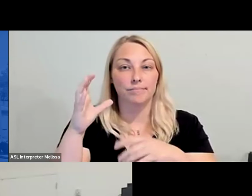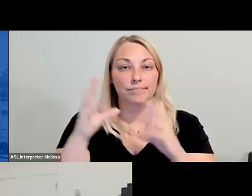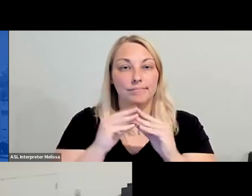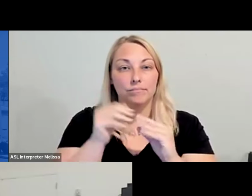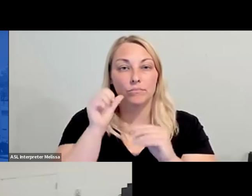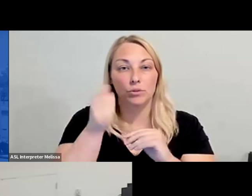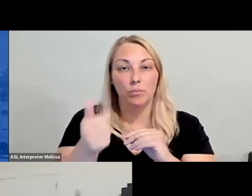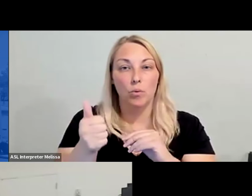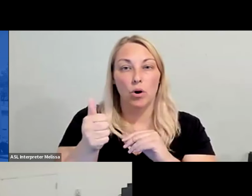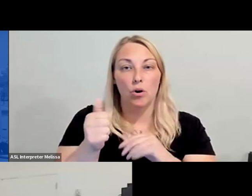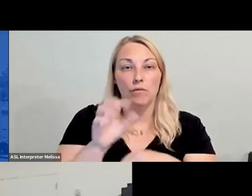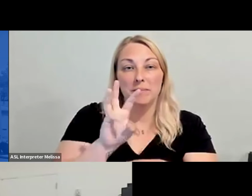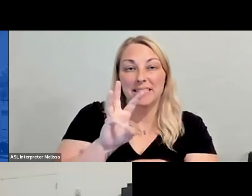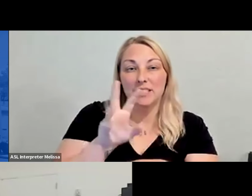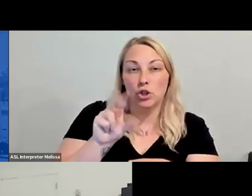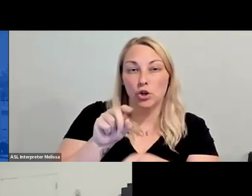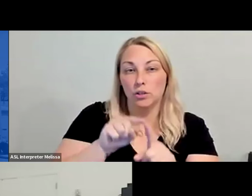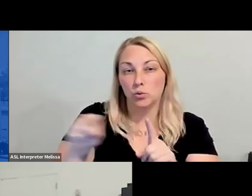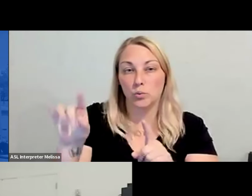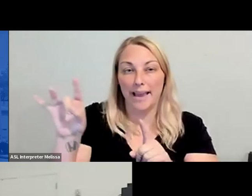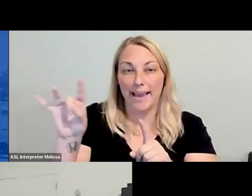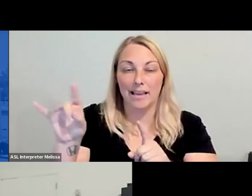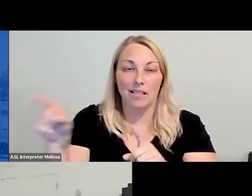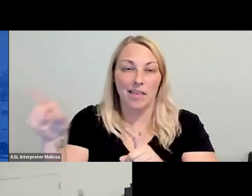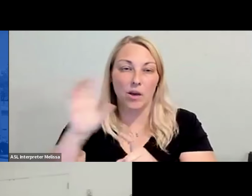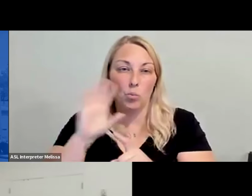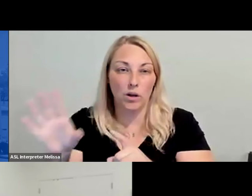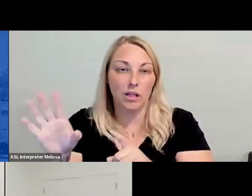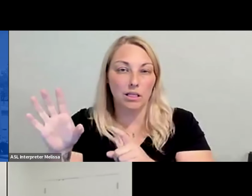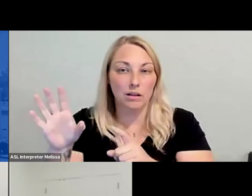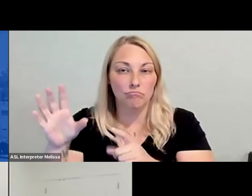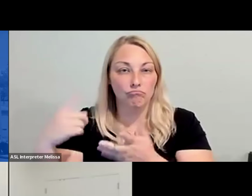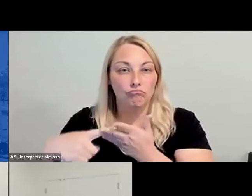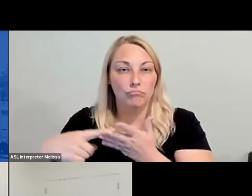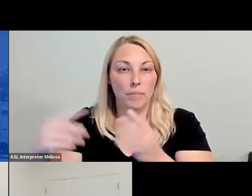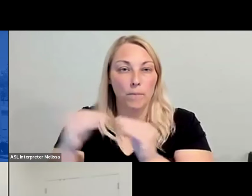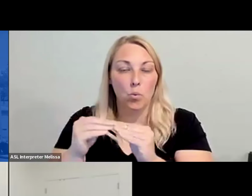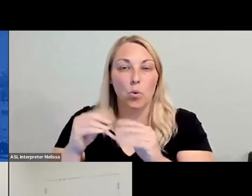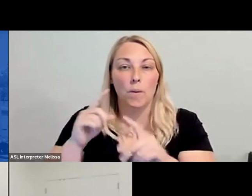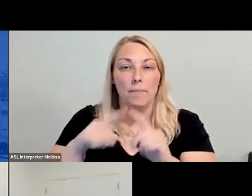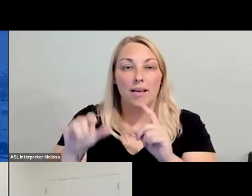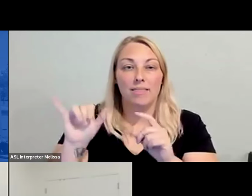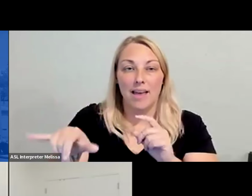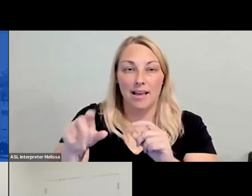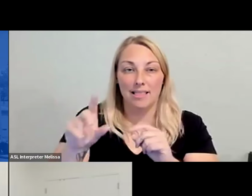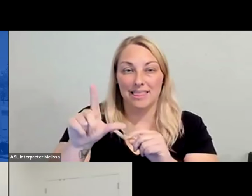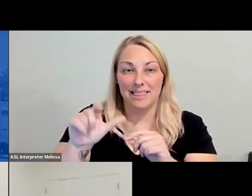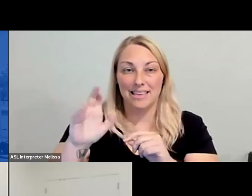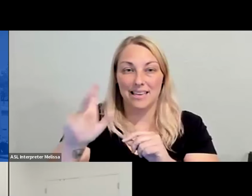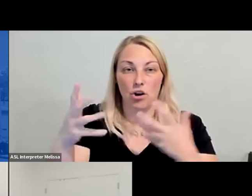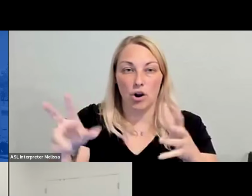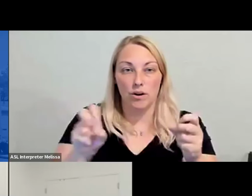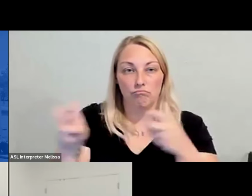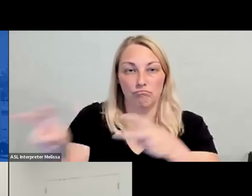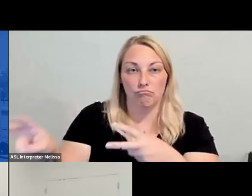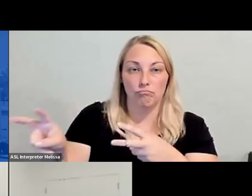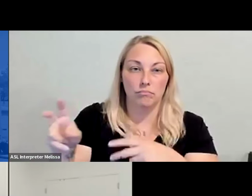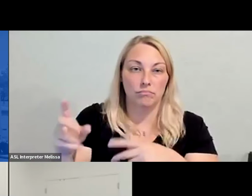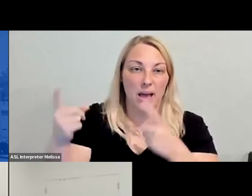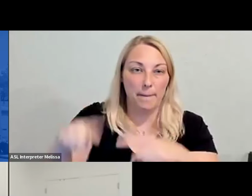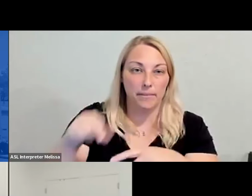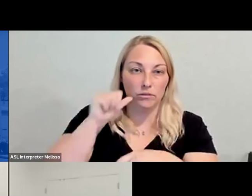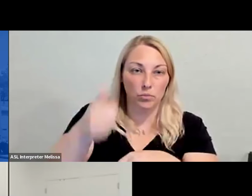p.m. So I won't steal their thunder on that, but that is occurring tomorrow. That link was dropped in the chat. Another event